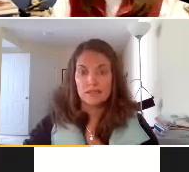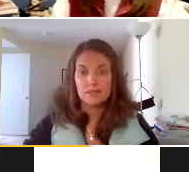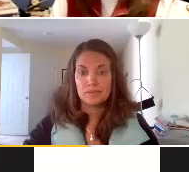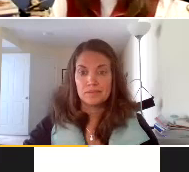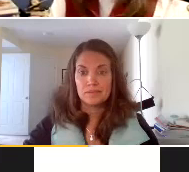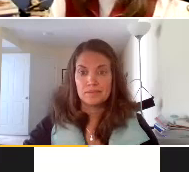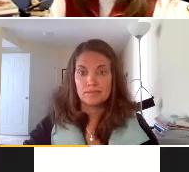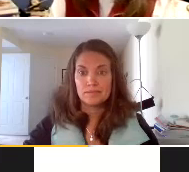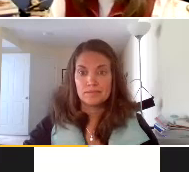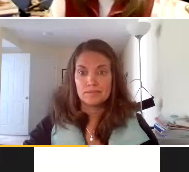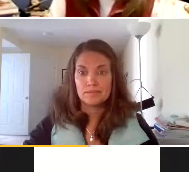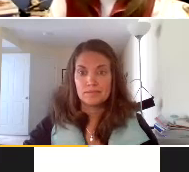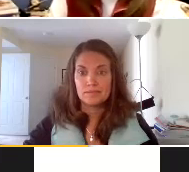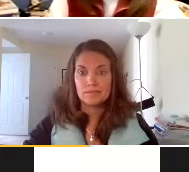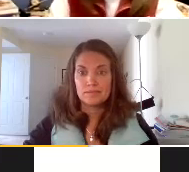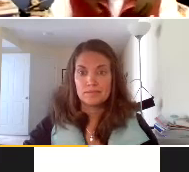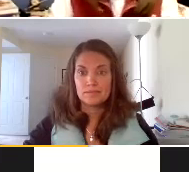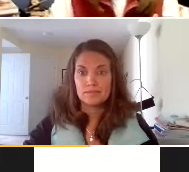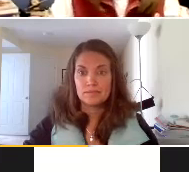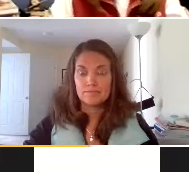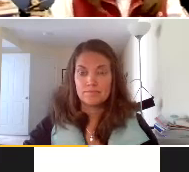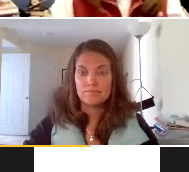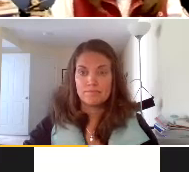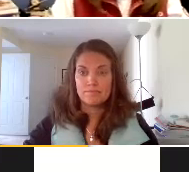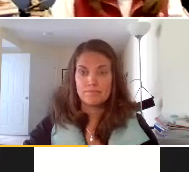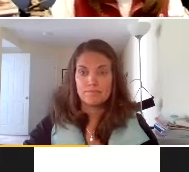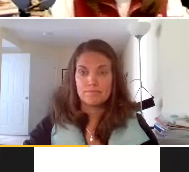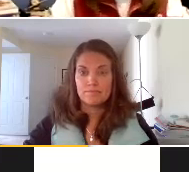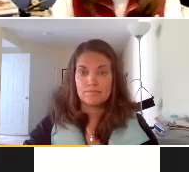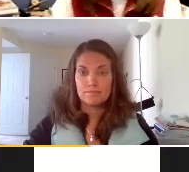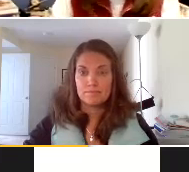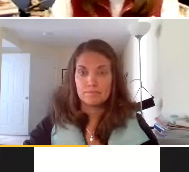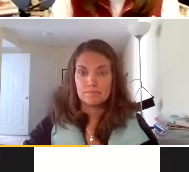have whatever types of webinars you would like us to have. So you give us